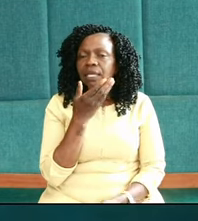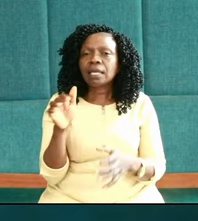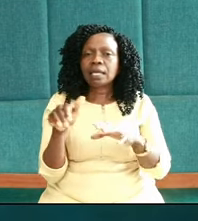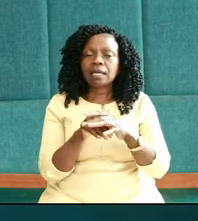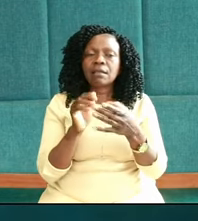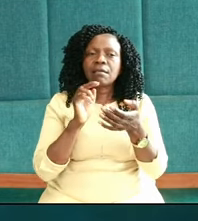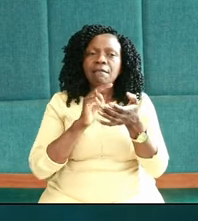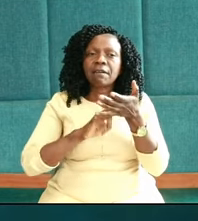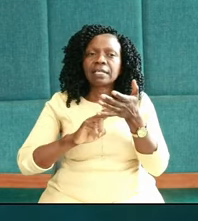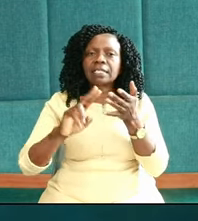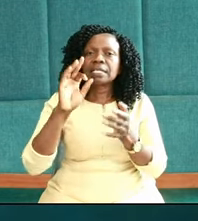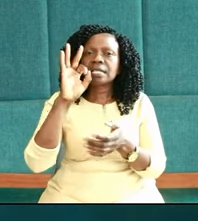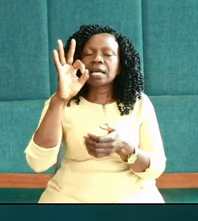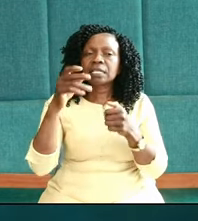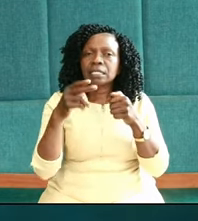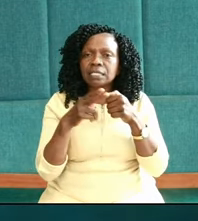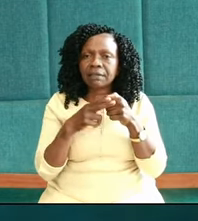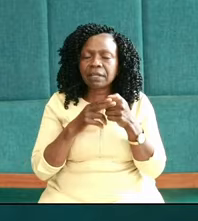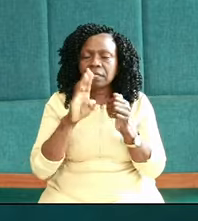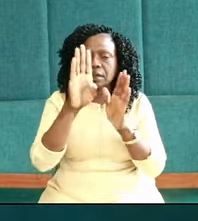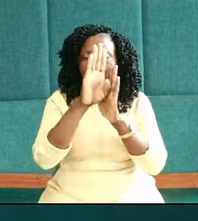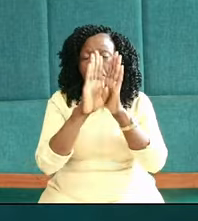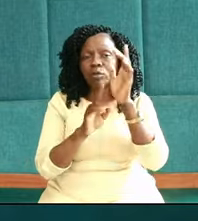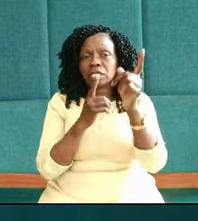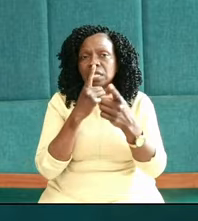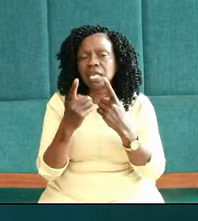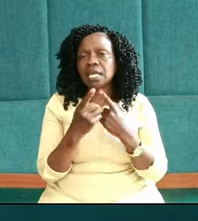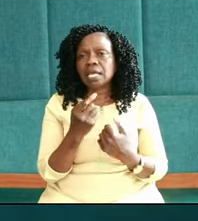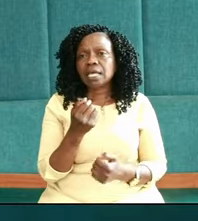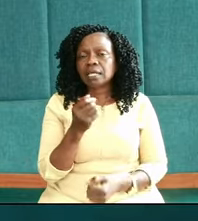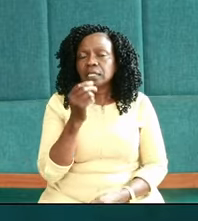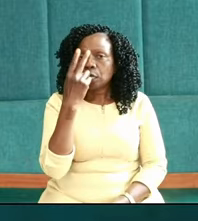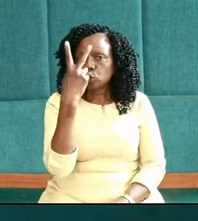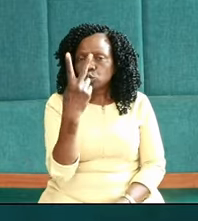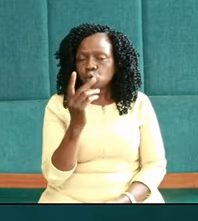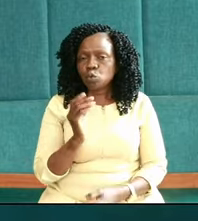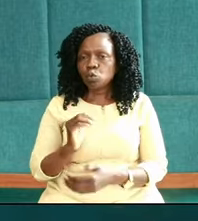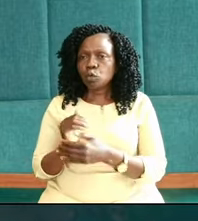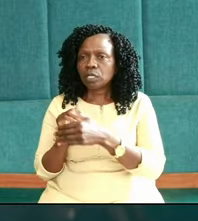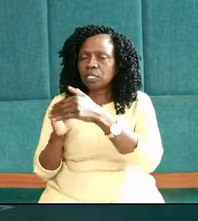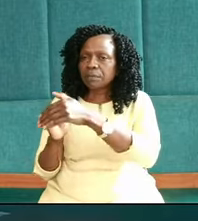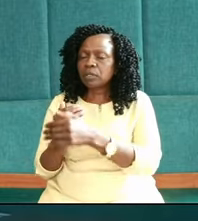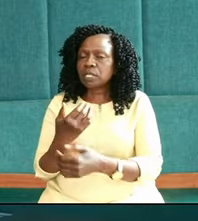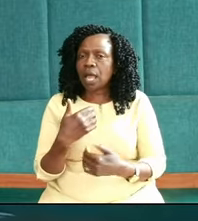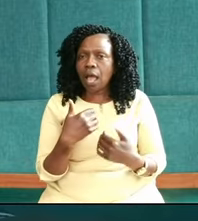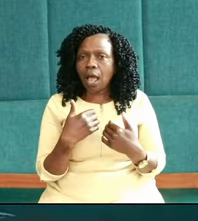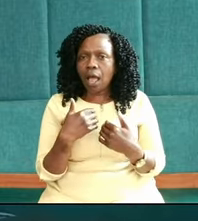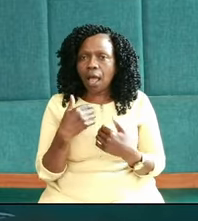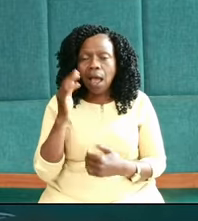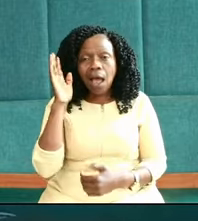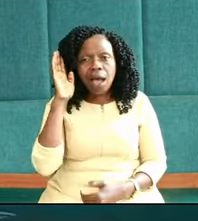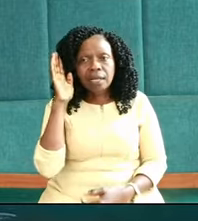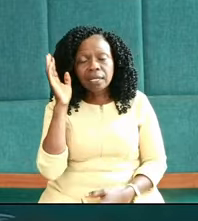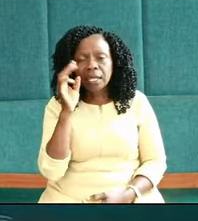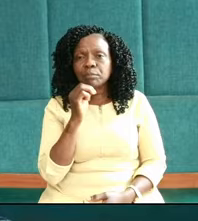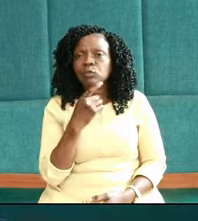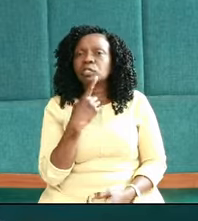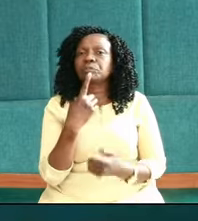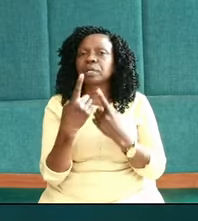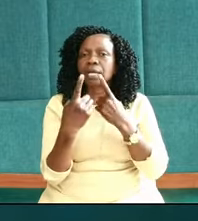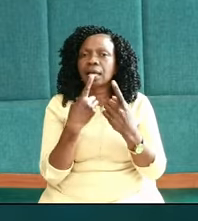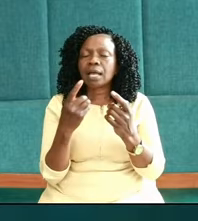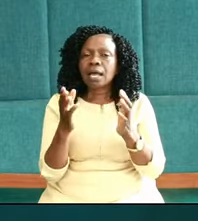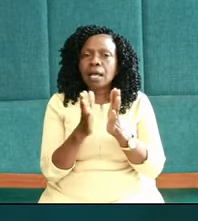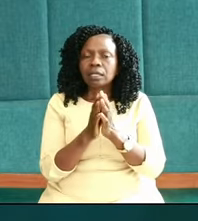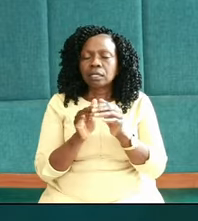verse 37, the Bible is saying, the two disciples heard him speak